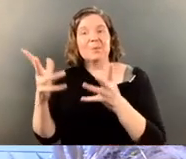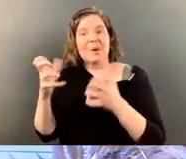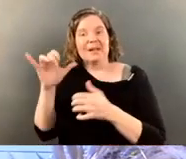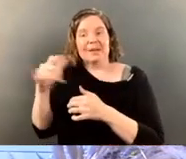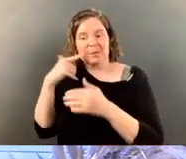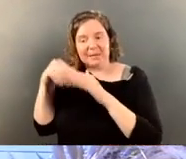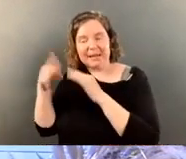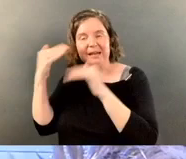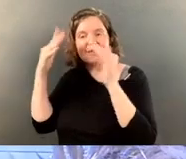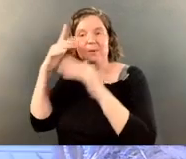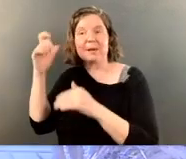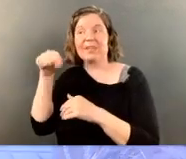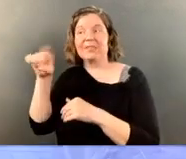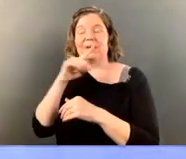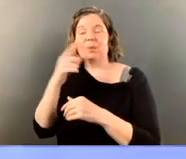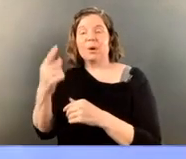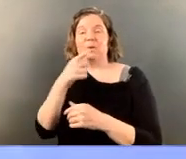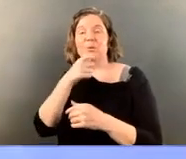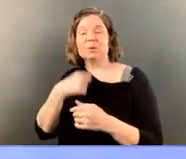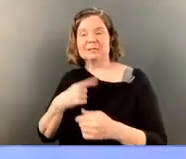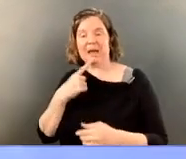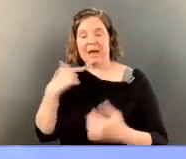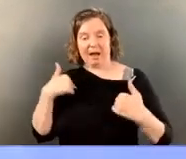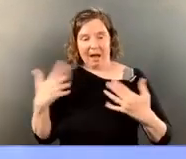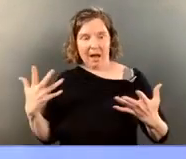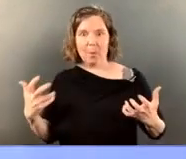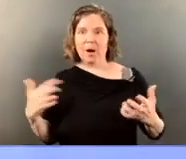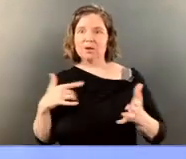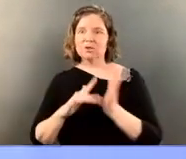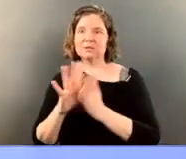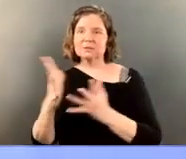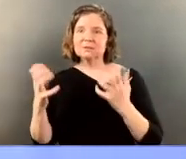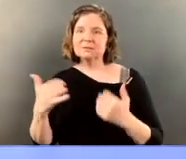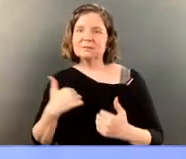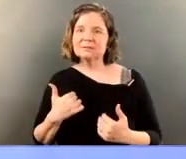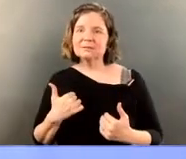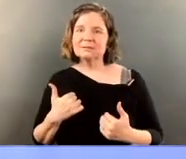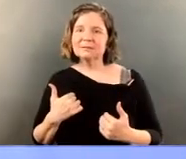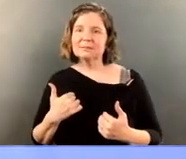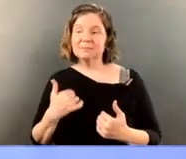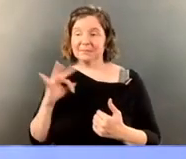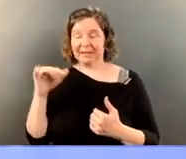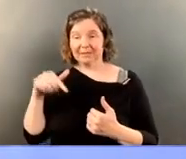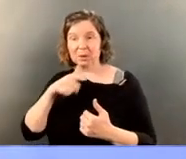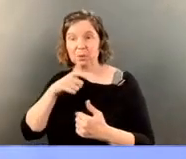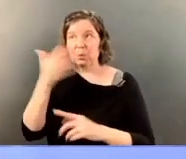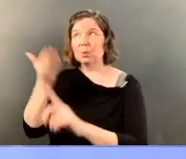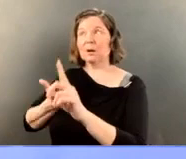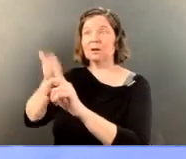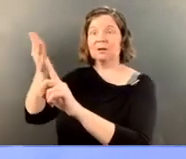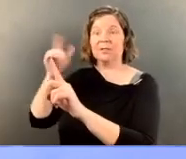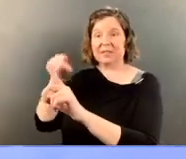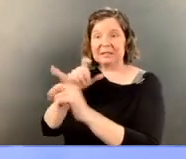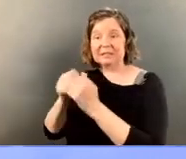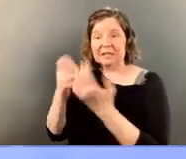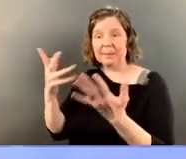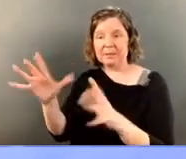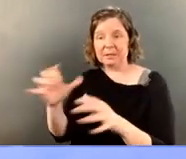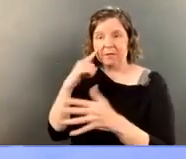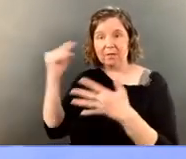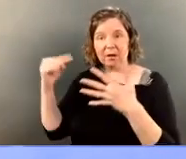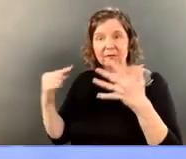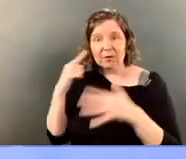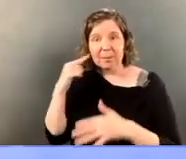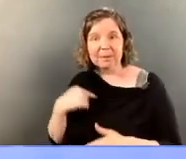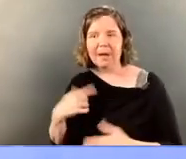in heaven because they are the ones who said, I want Jesus. If this is who he is, this is how much he's done for me,